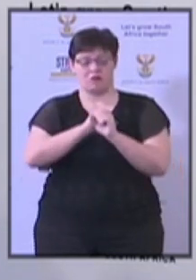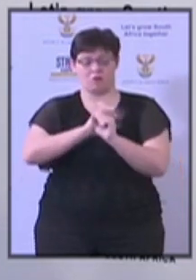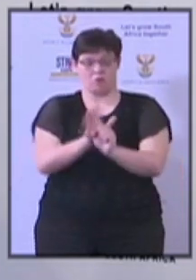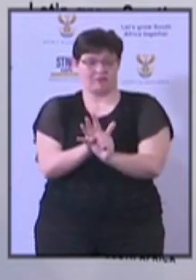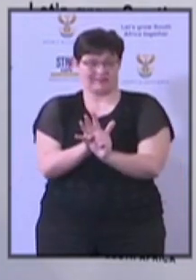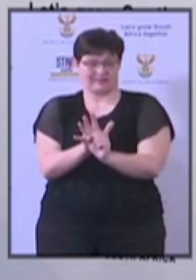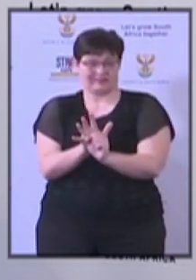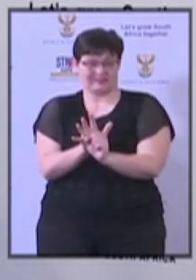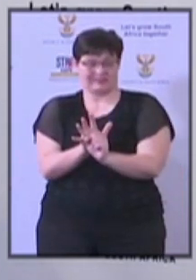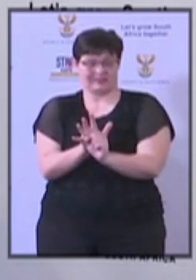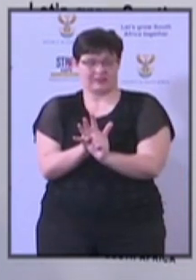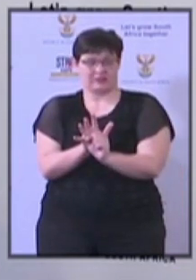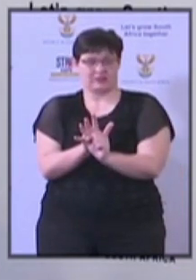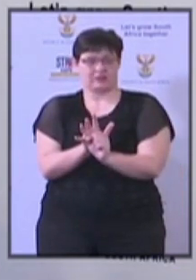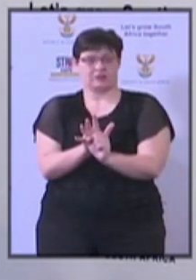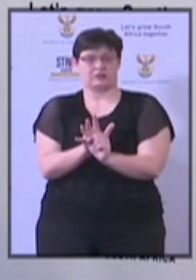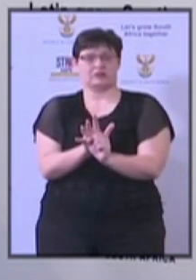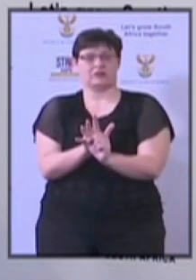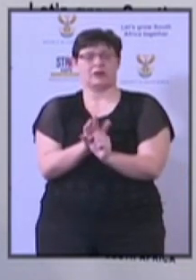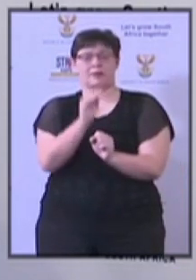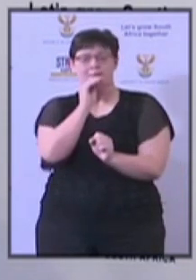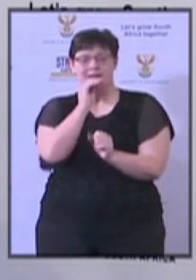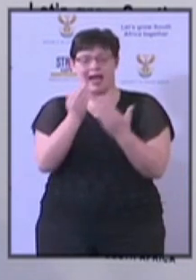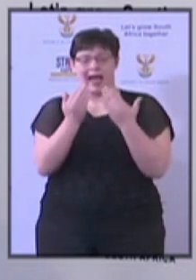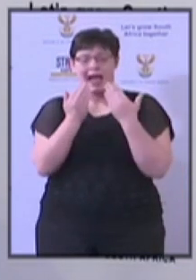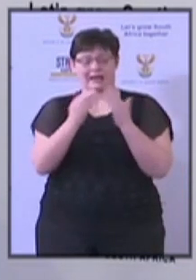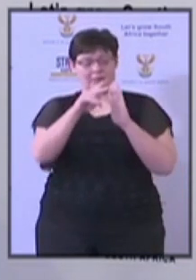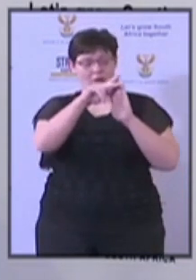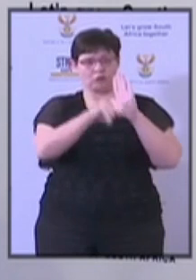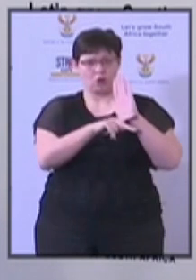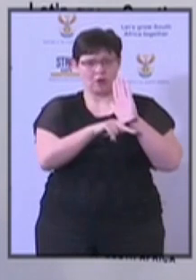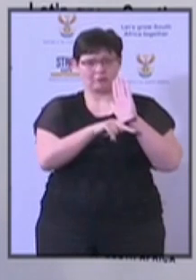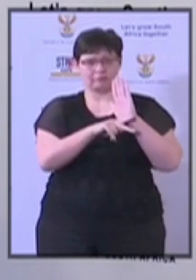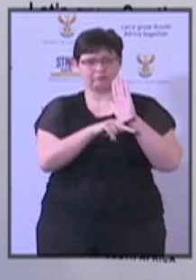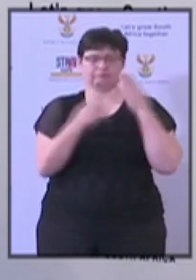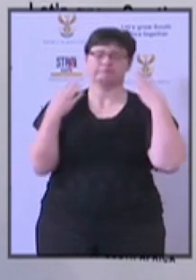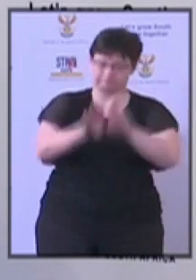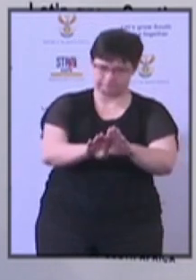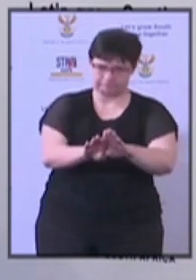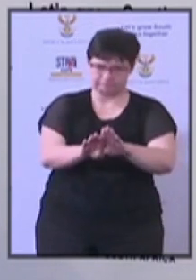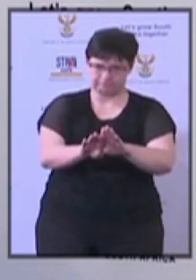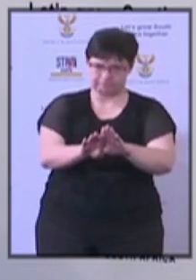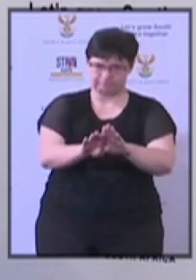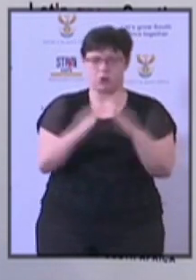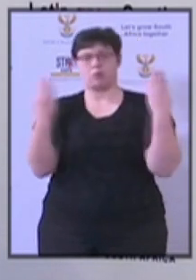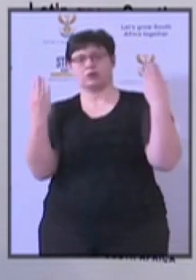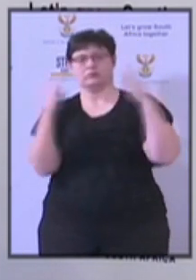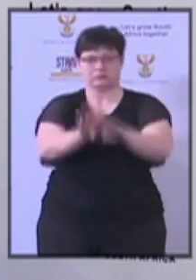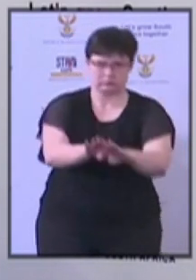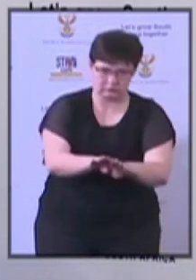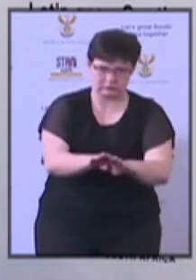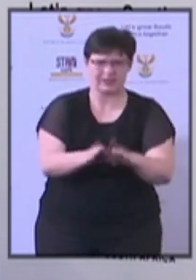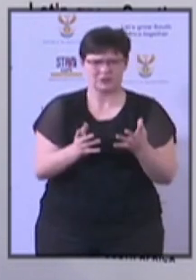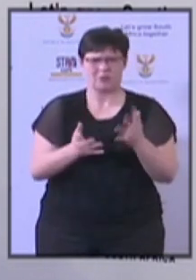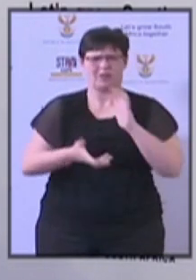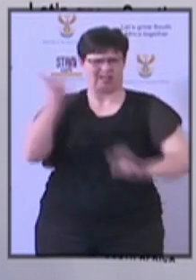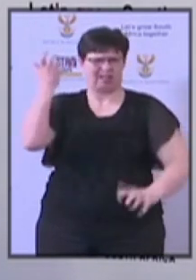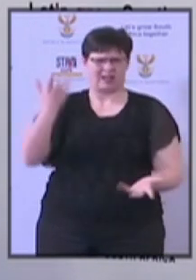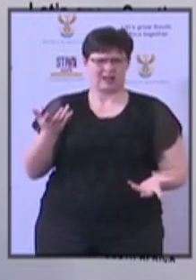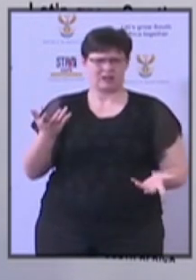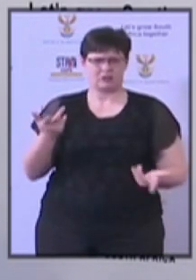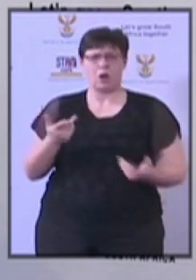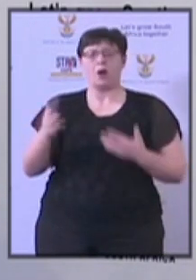COVID-19 that disturbed the academic program. Now we can no longer afford to have more learners going to